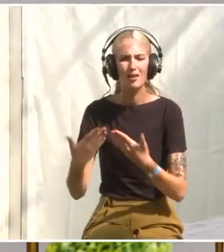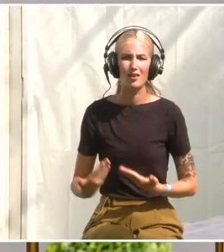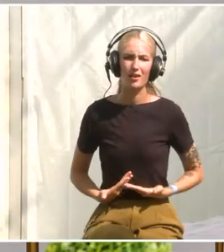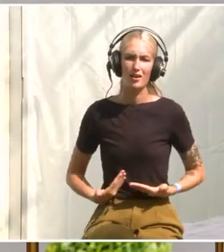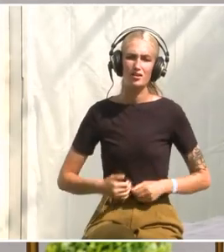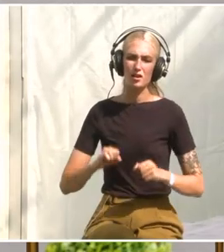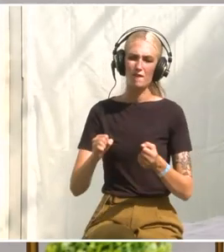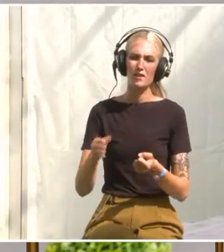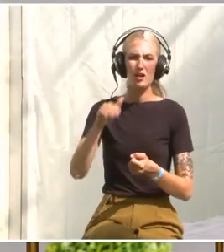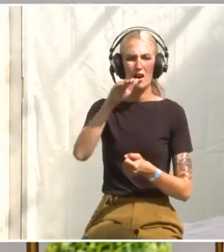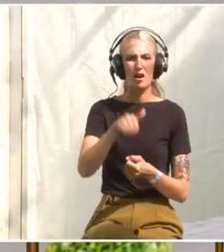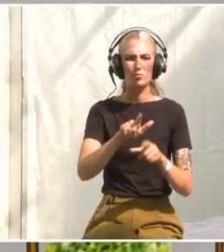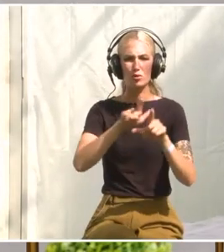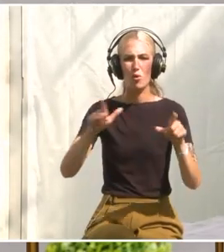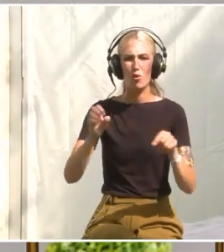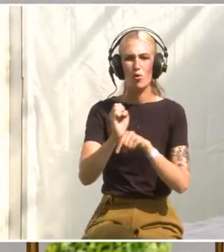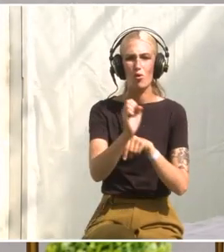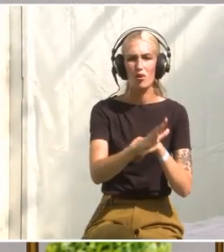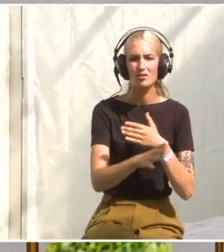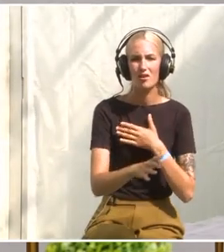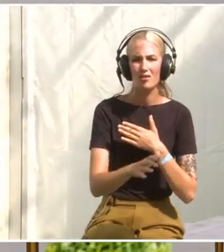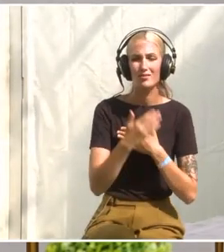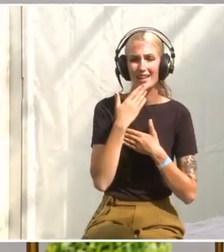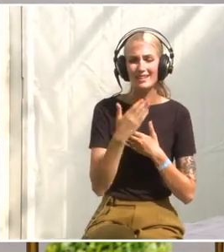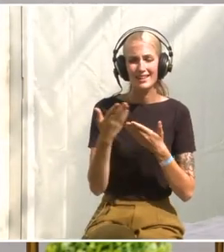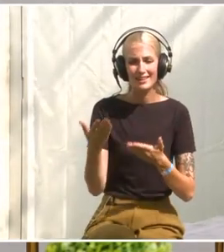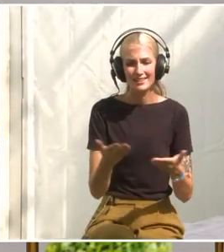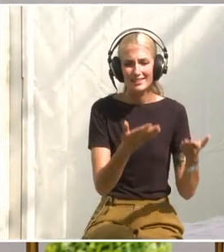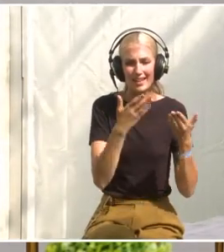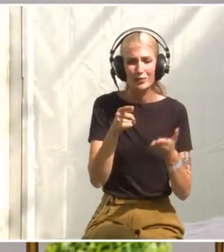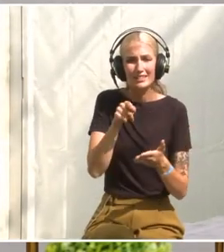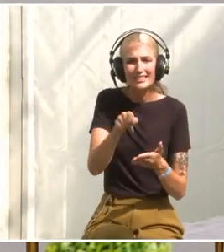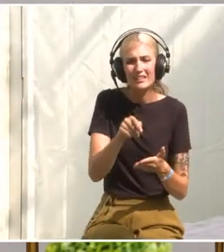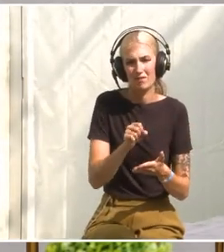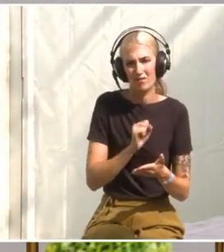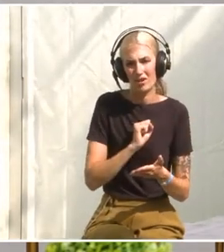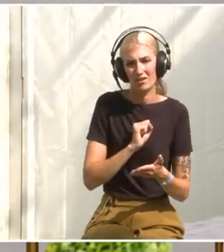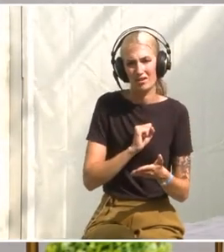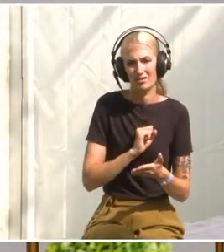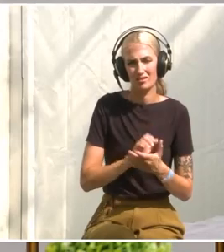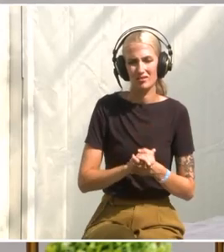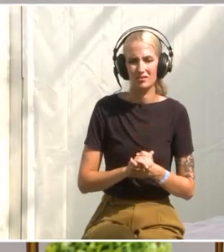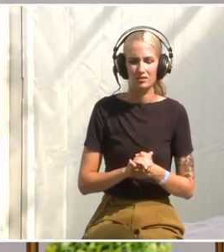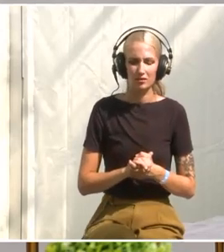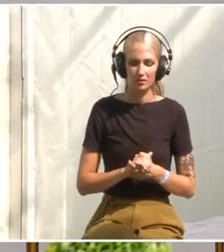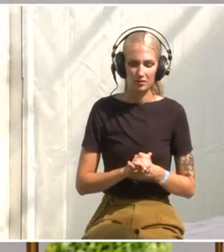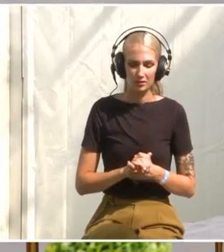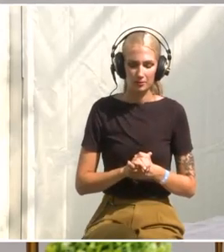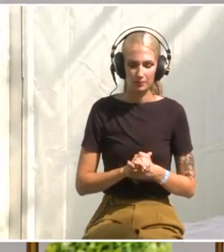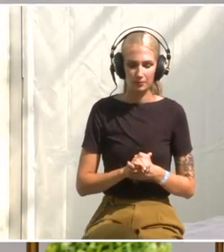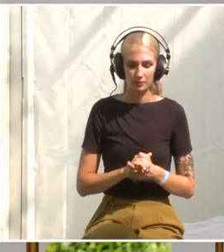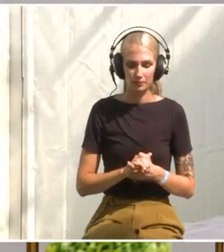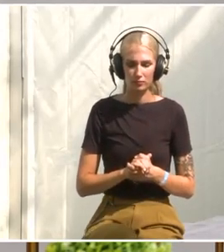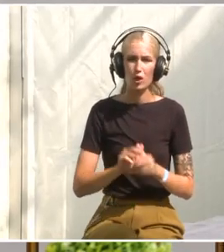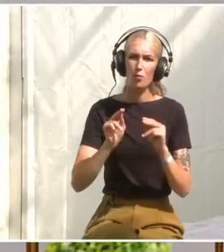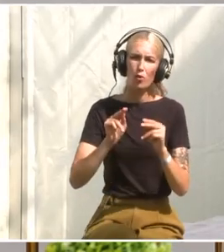to the school and so on. So these services you need to have everywhere. This you can't, of course you can drive a